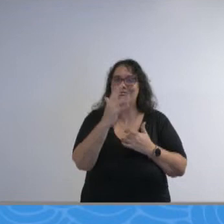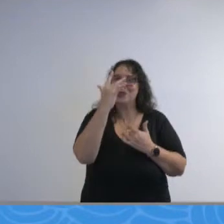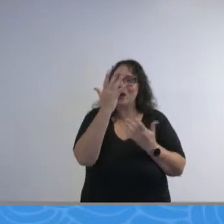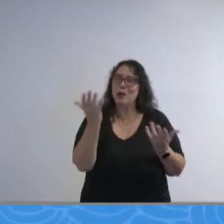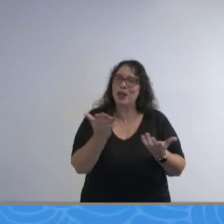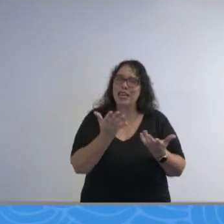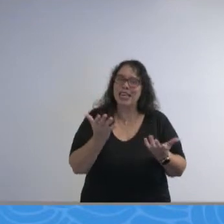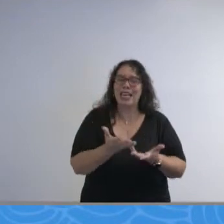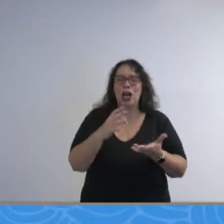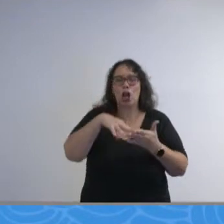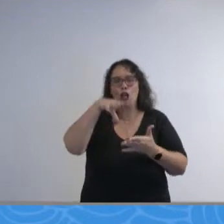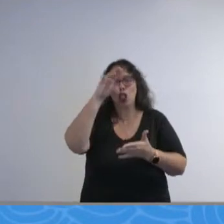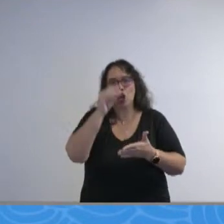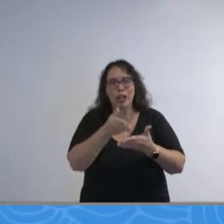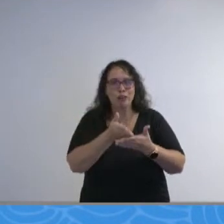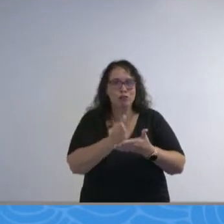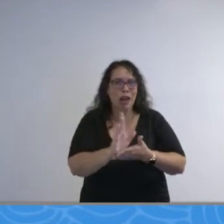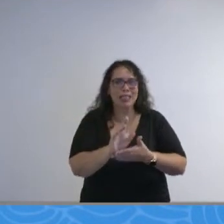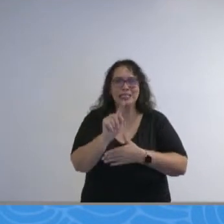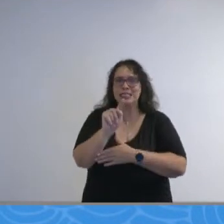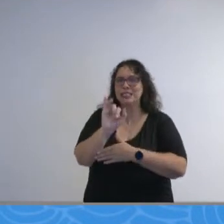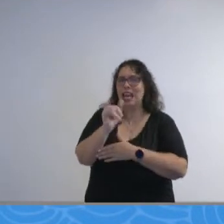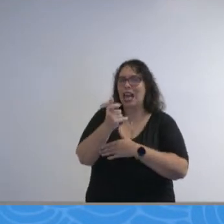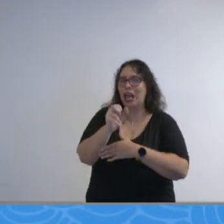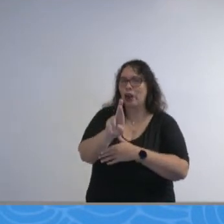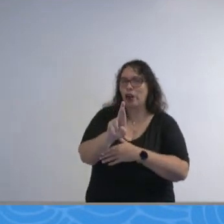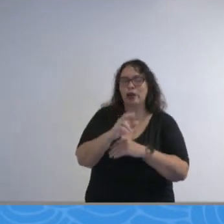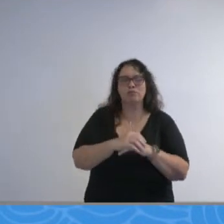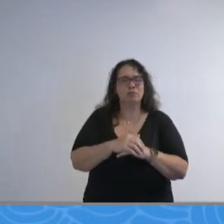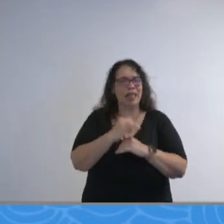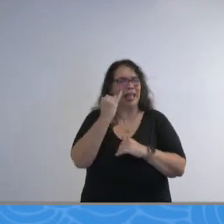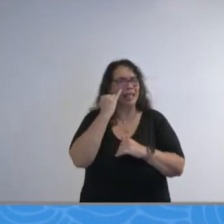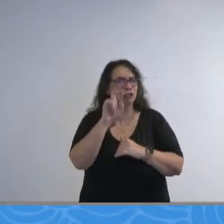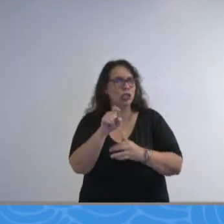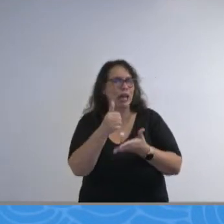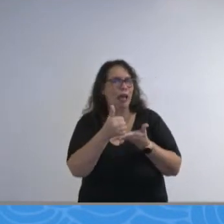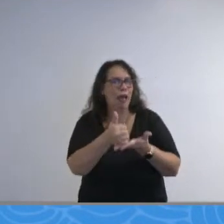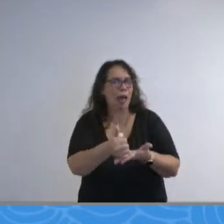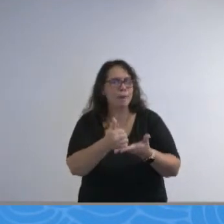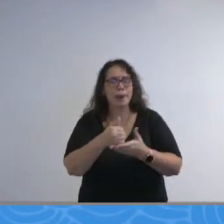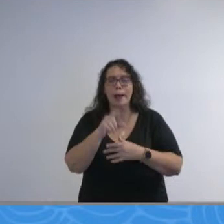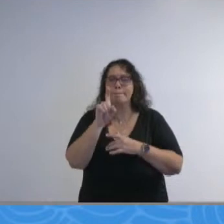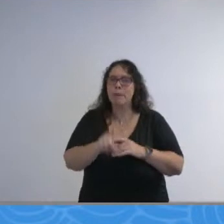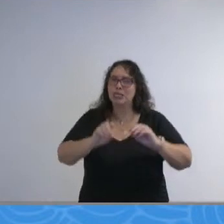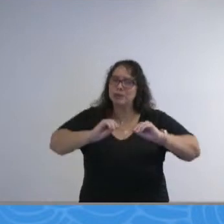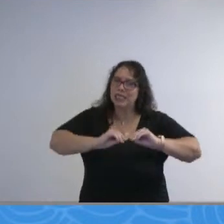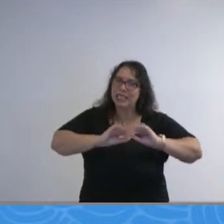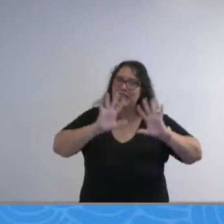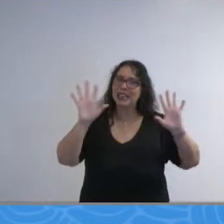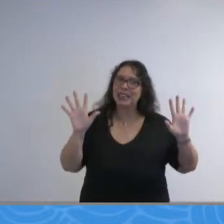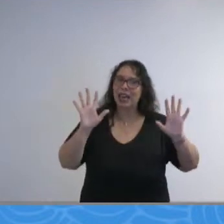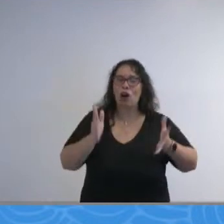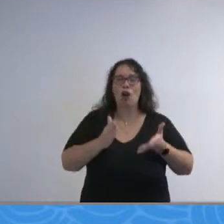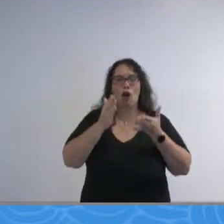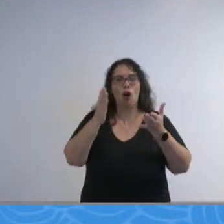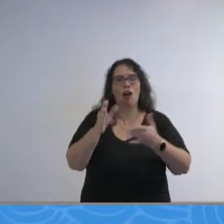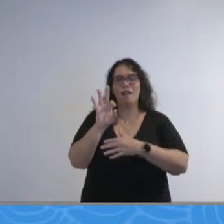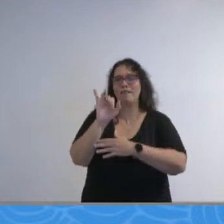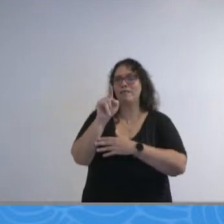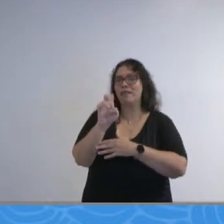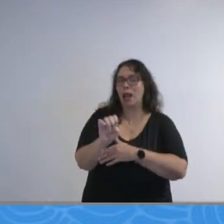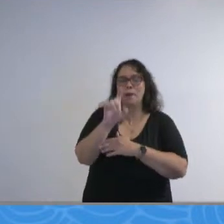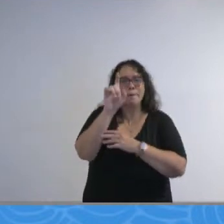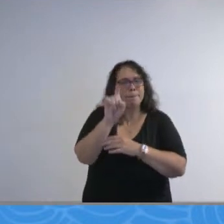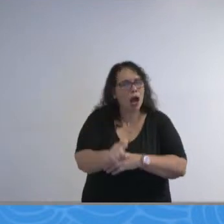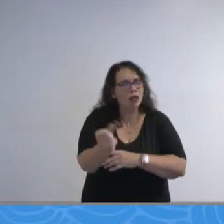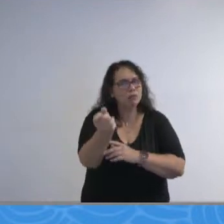Learning Rights, to help you if you need help reading what's in there. But it must be a clear offer of FAPE. It must be understandable